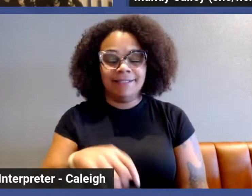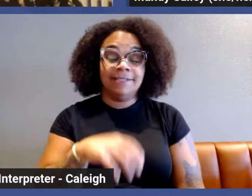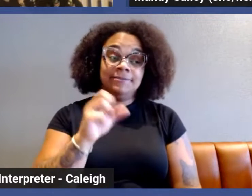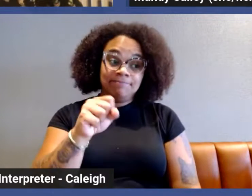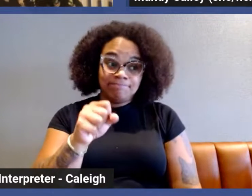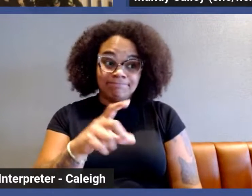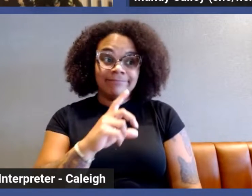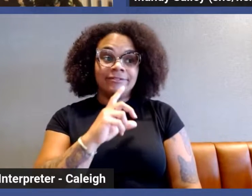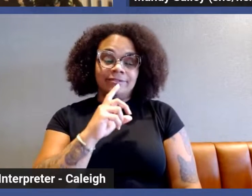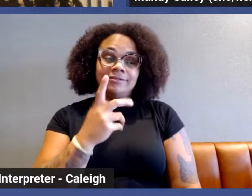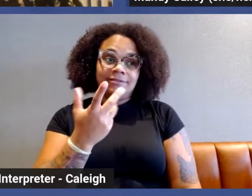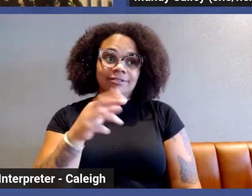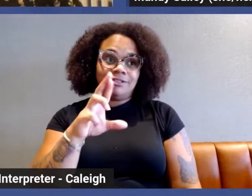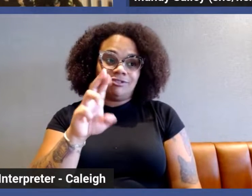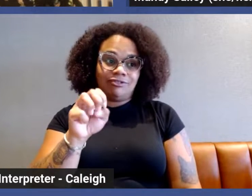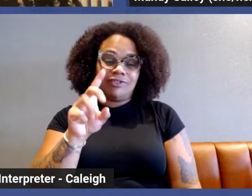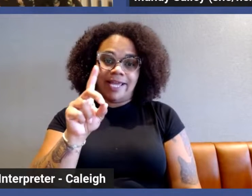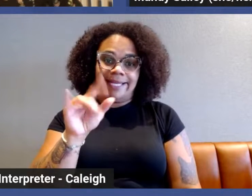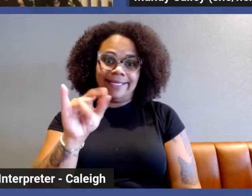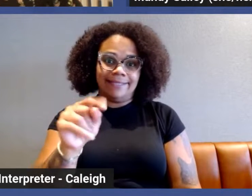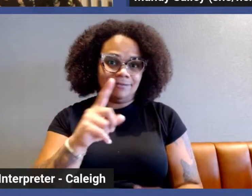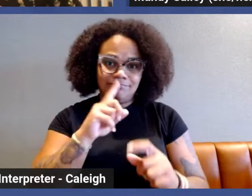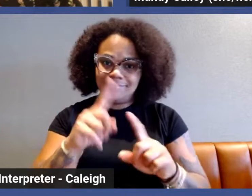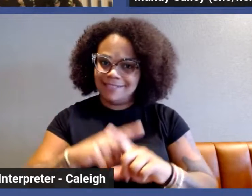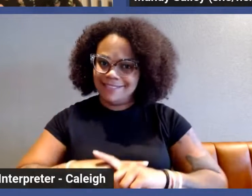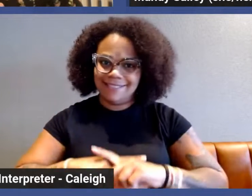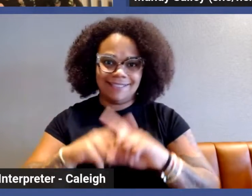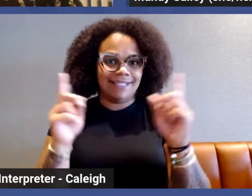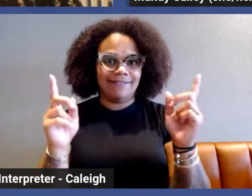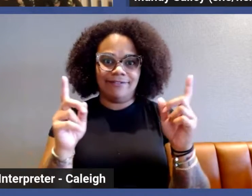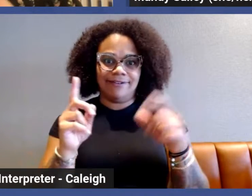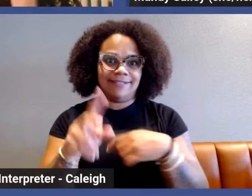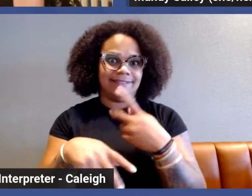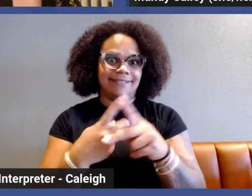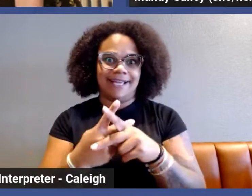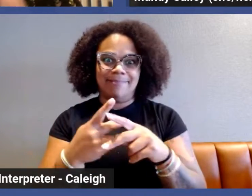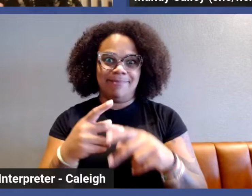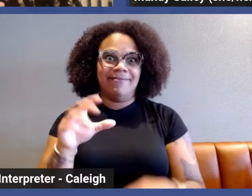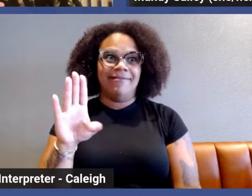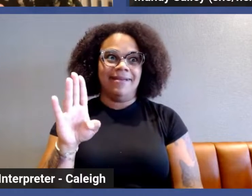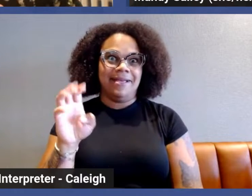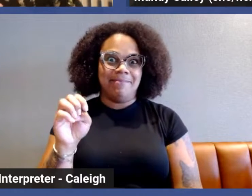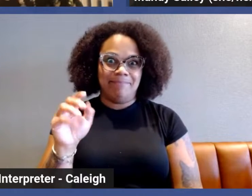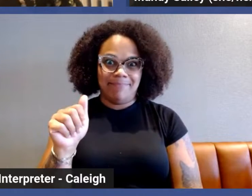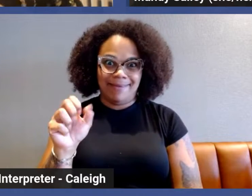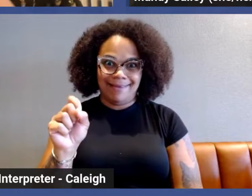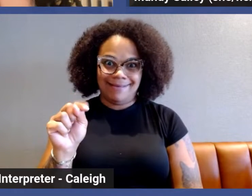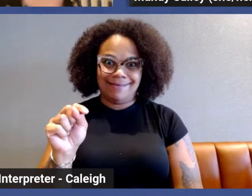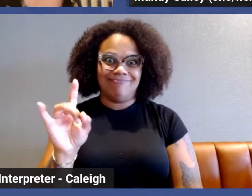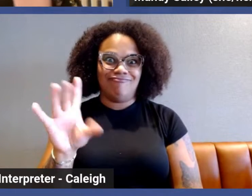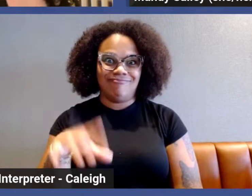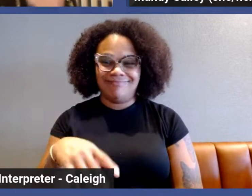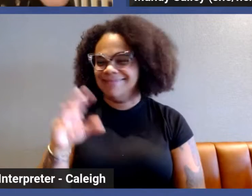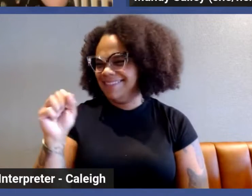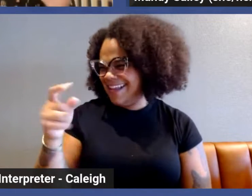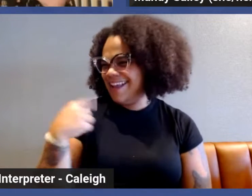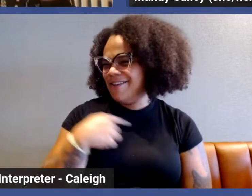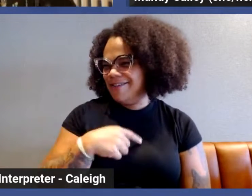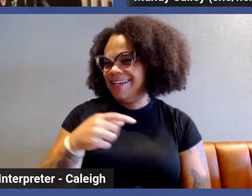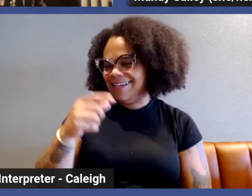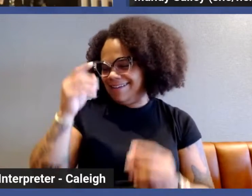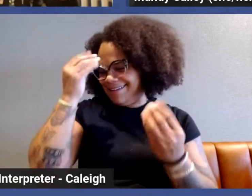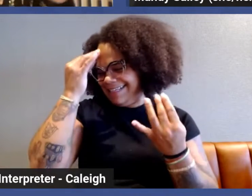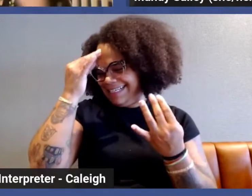totally a different sort of beast, I Even will just say. glossary of terms, we were like, we need to